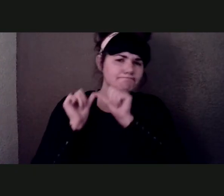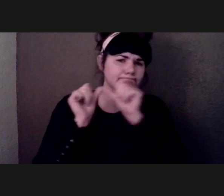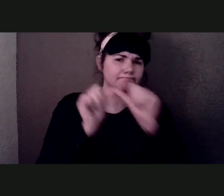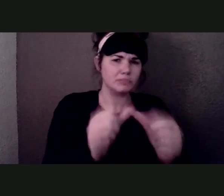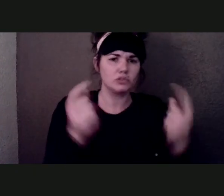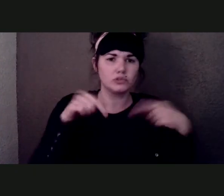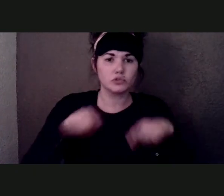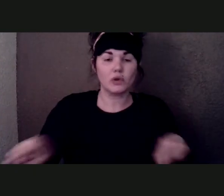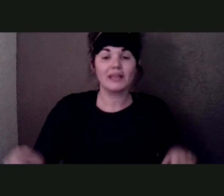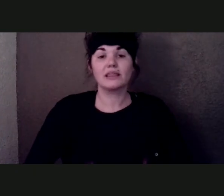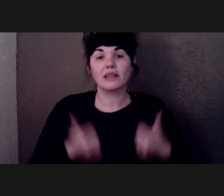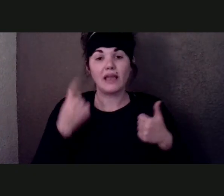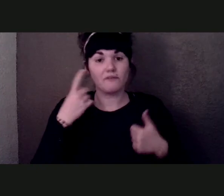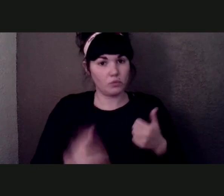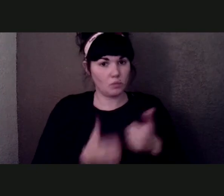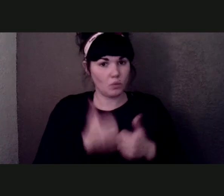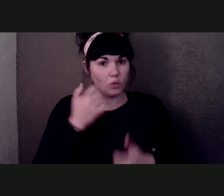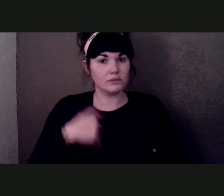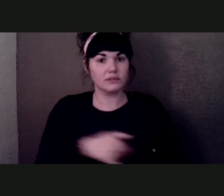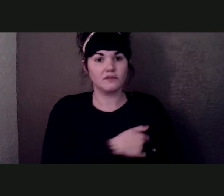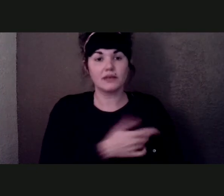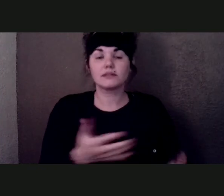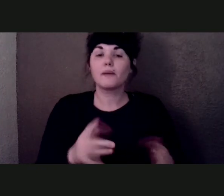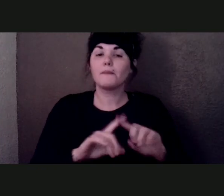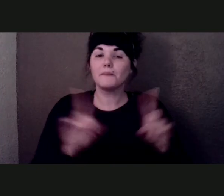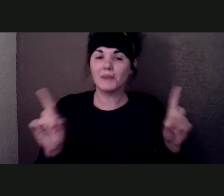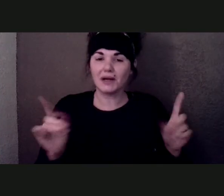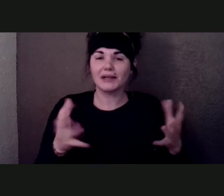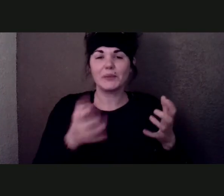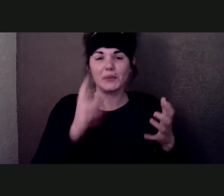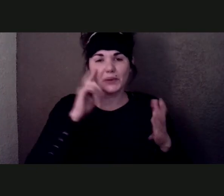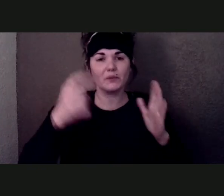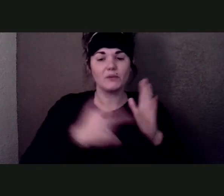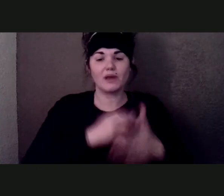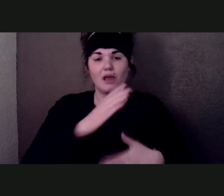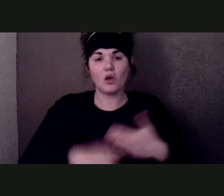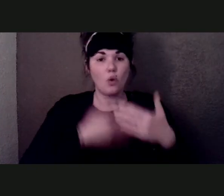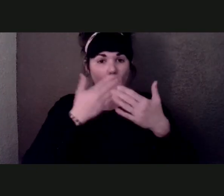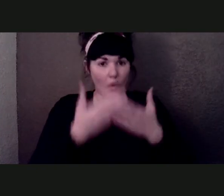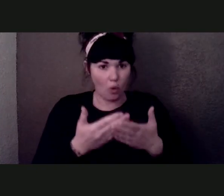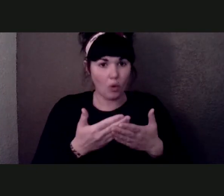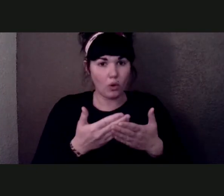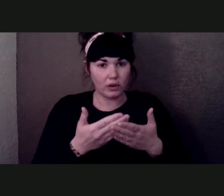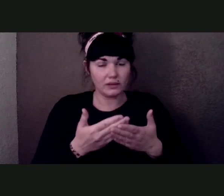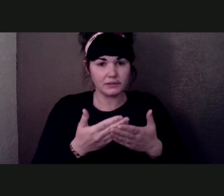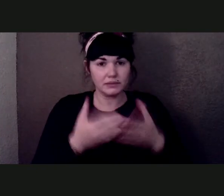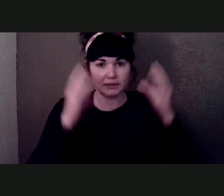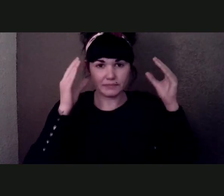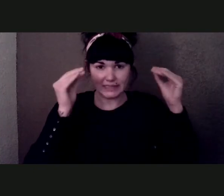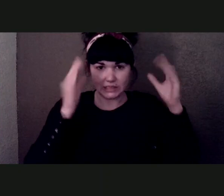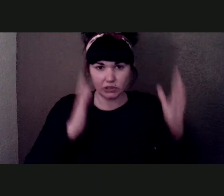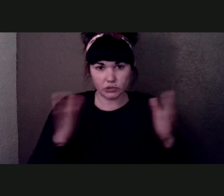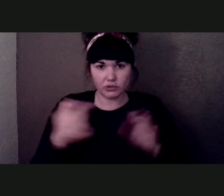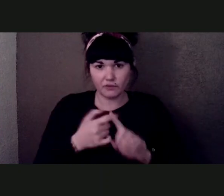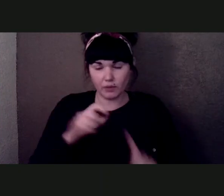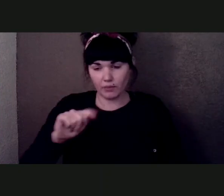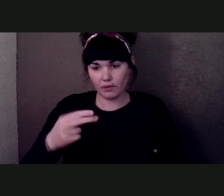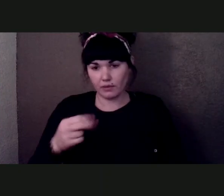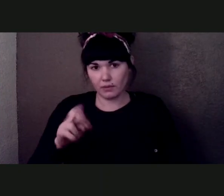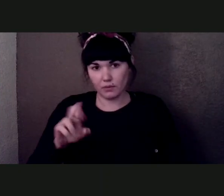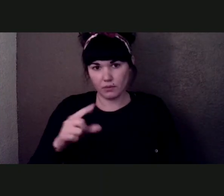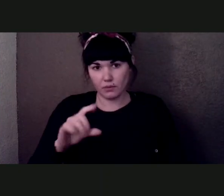say, I would like to lift up all the wonderful teachers from Thurko Elementary School, but also as a point of quick history that just